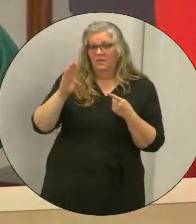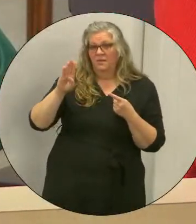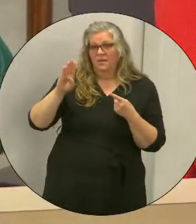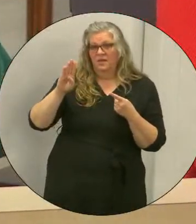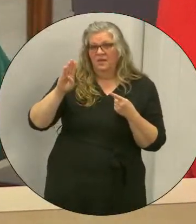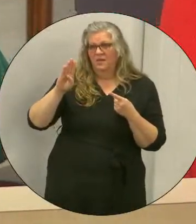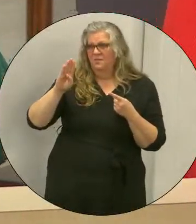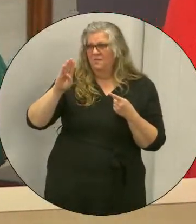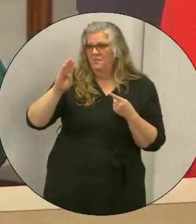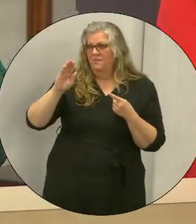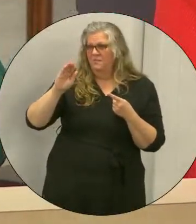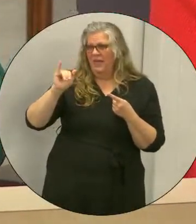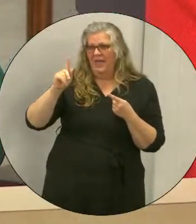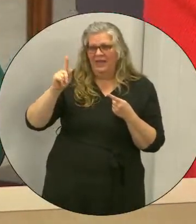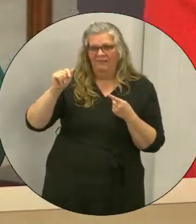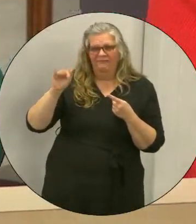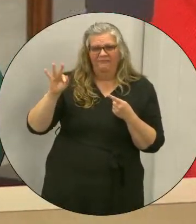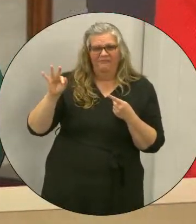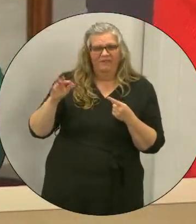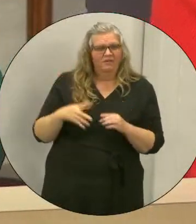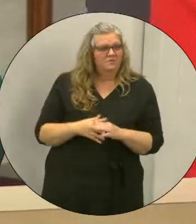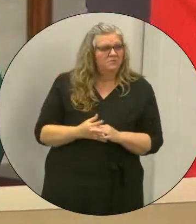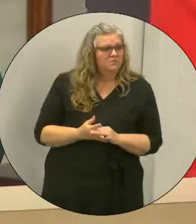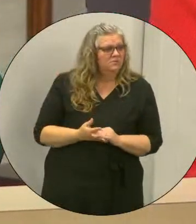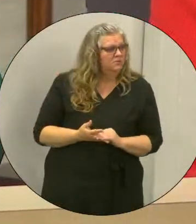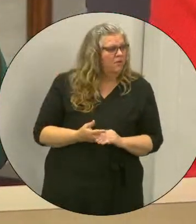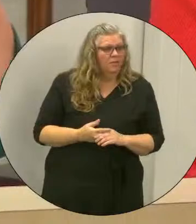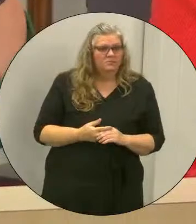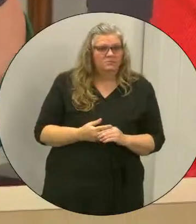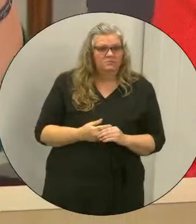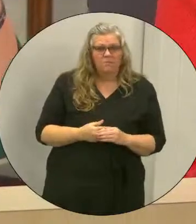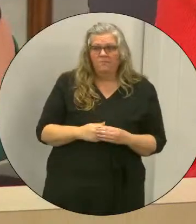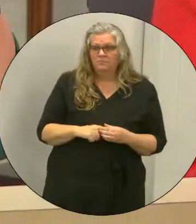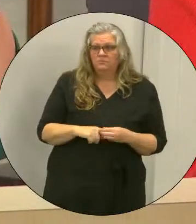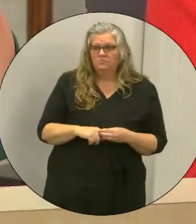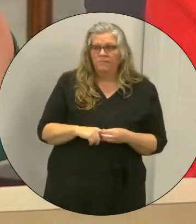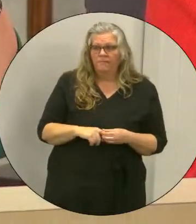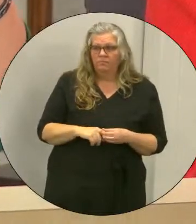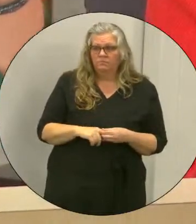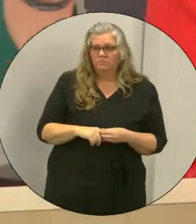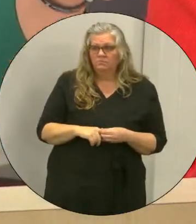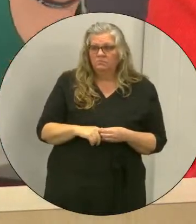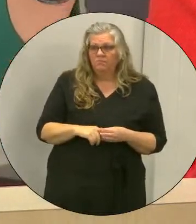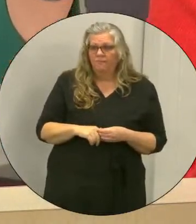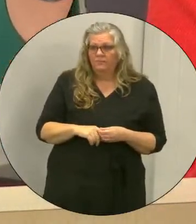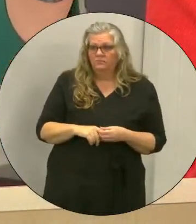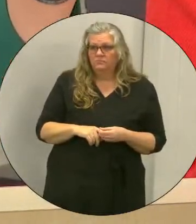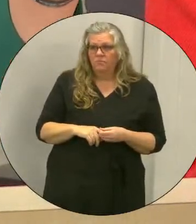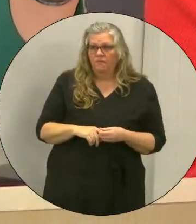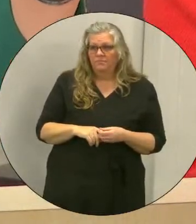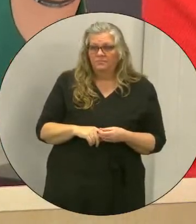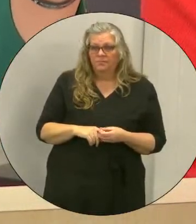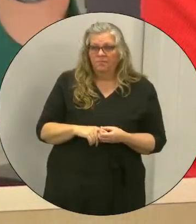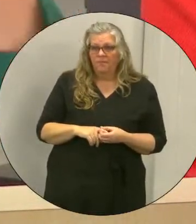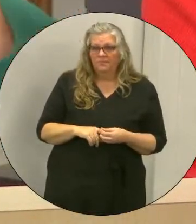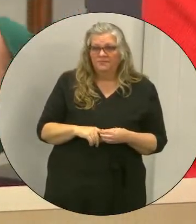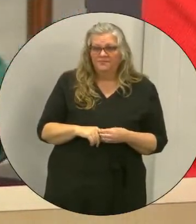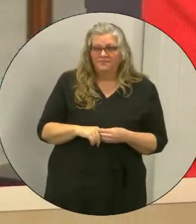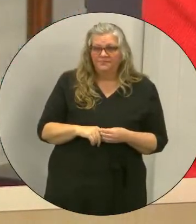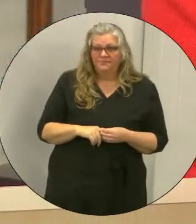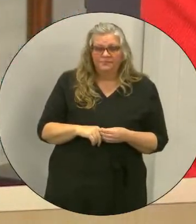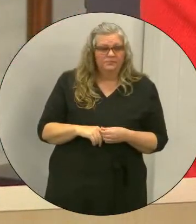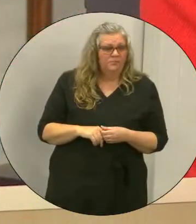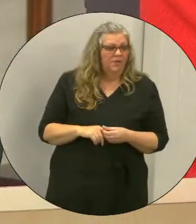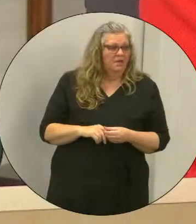I don't know which one you want to take, Ms. Williams. That one. And Mr. Bailiff, are you in the room? Okay, you can take this